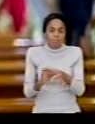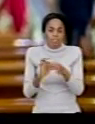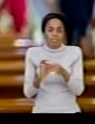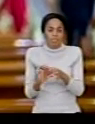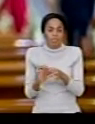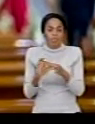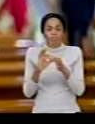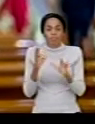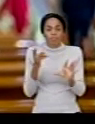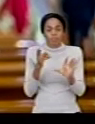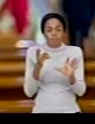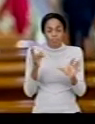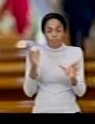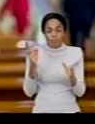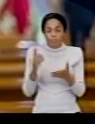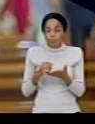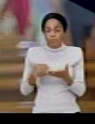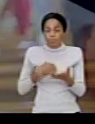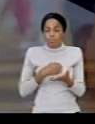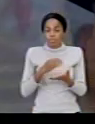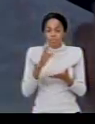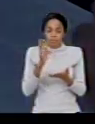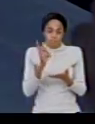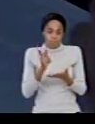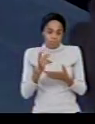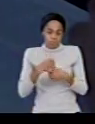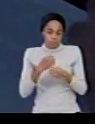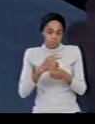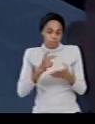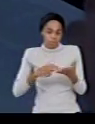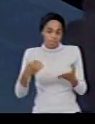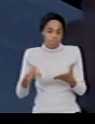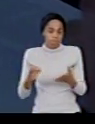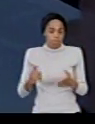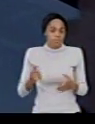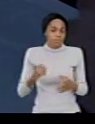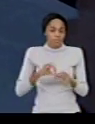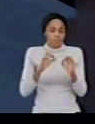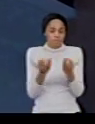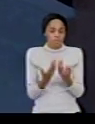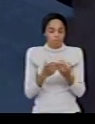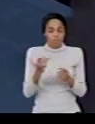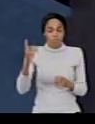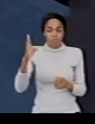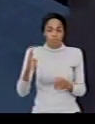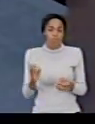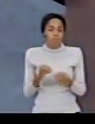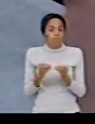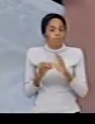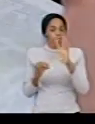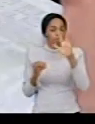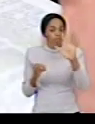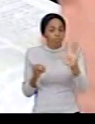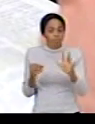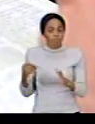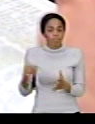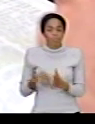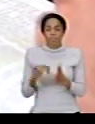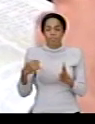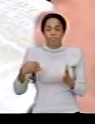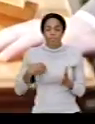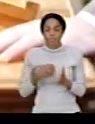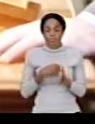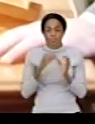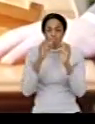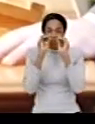the people of God. Number five now, exemplify your exhortation. You're exhorting them. You are instructing them. You are telling